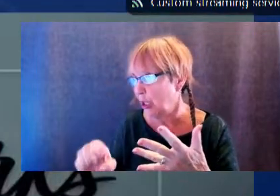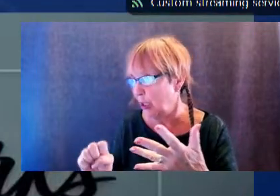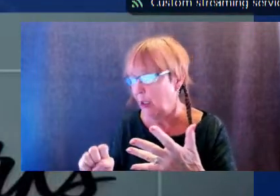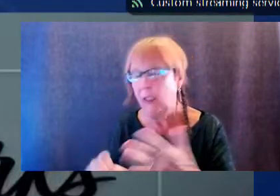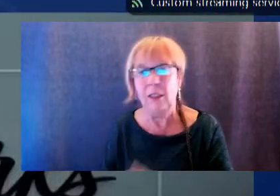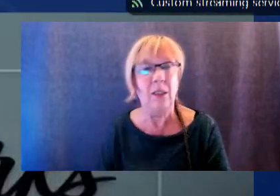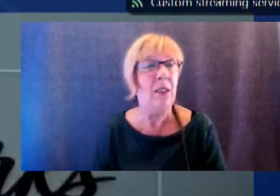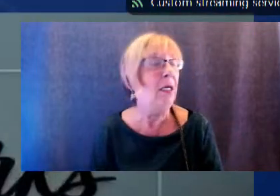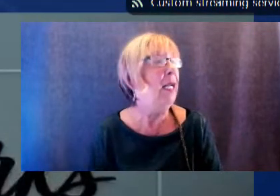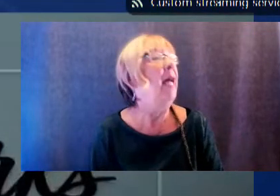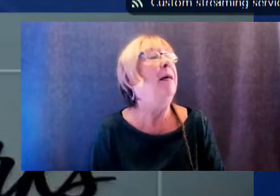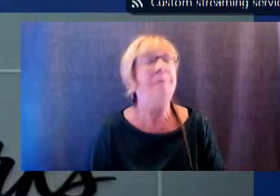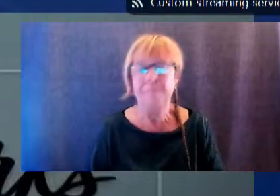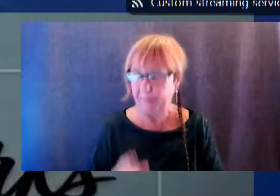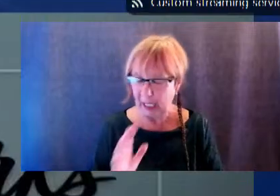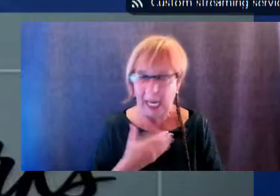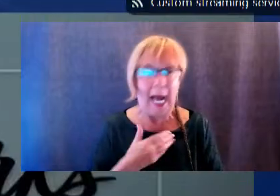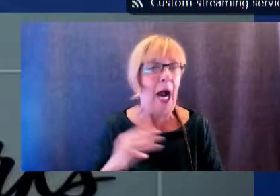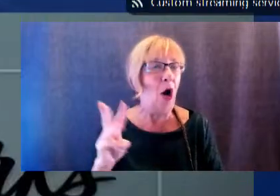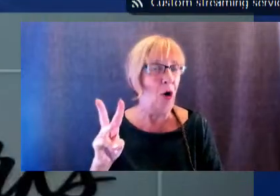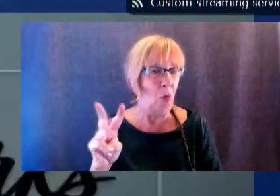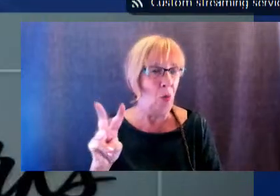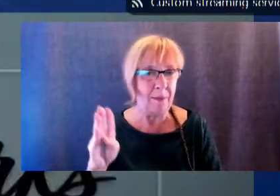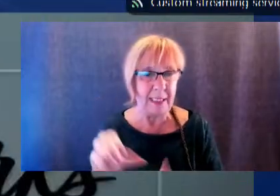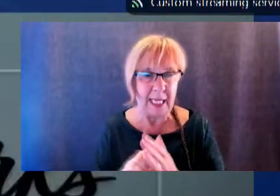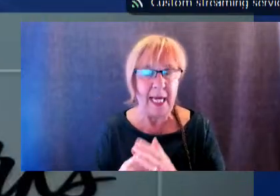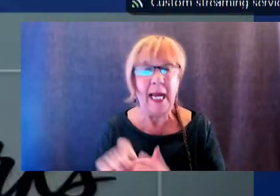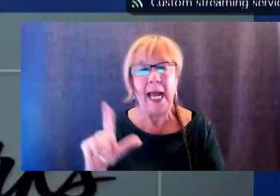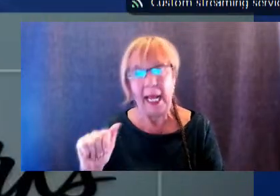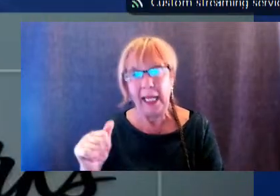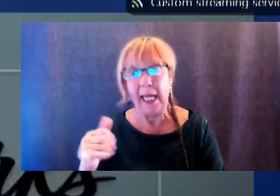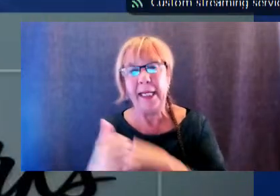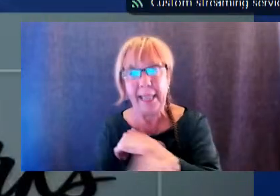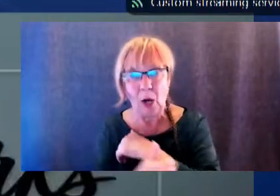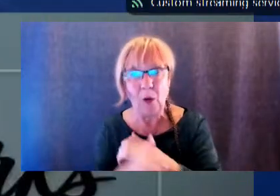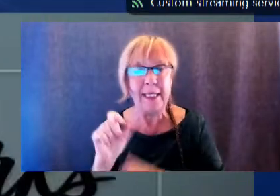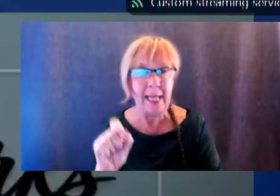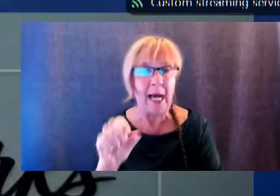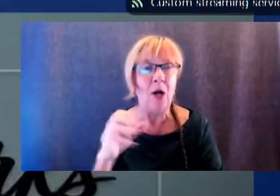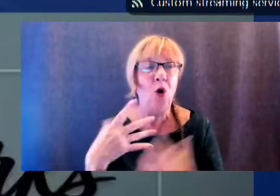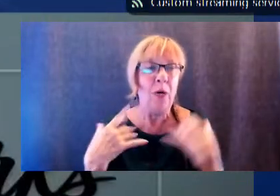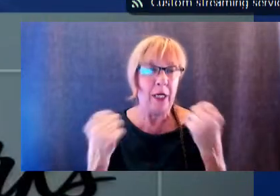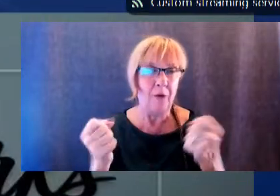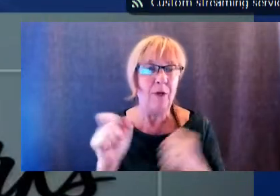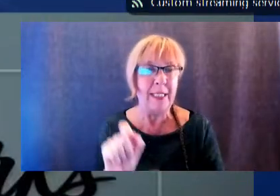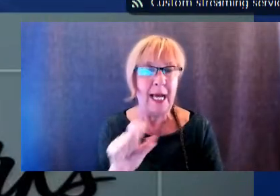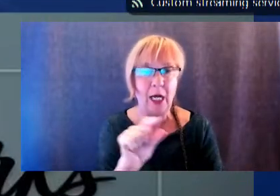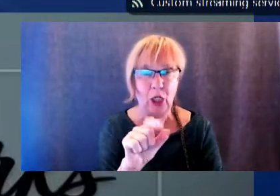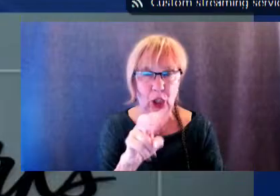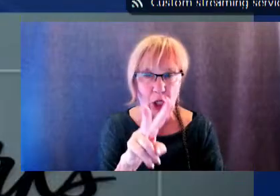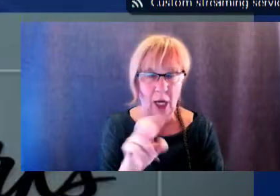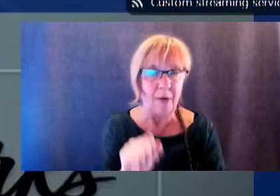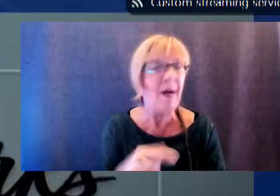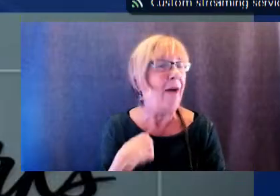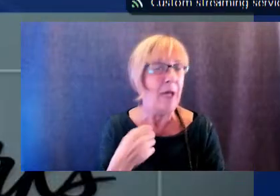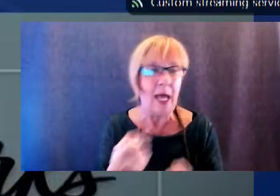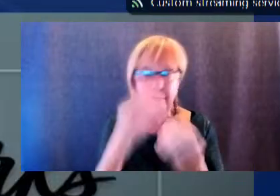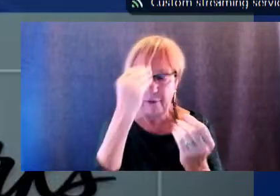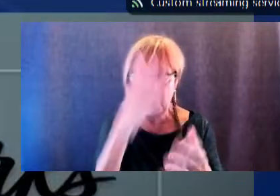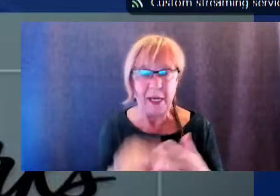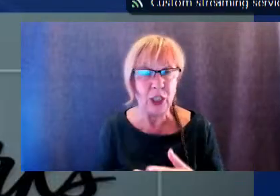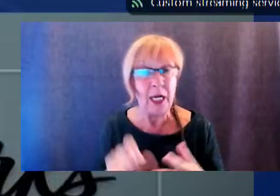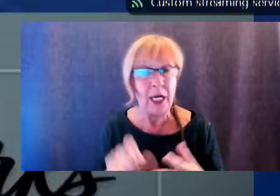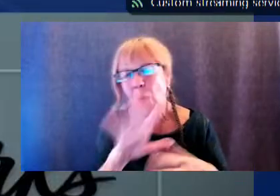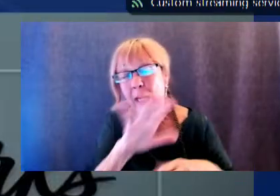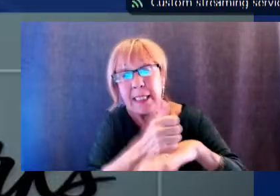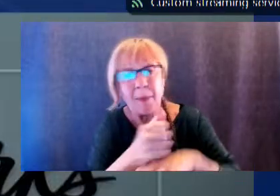So under our recovery.lacounty.gov site, we do have a page for temporary housing. So if you wanted to install an RV or a